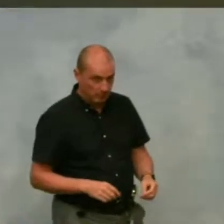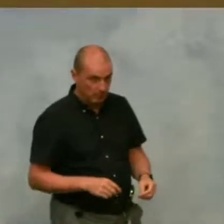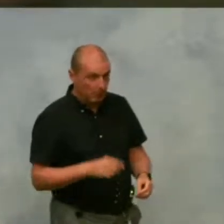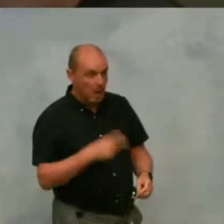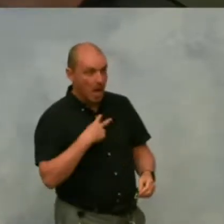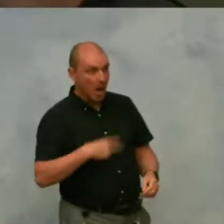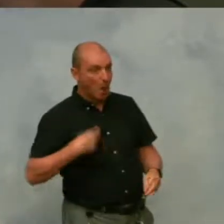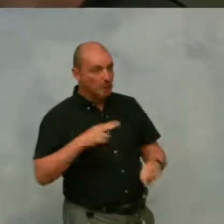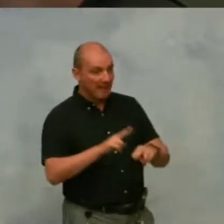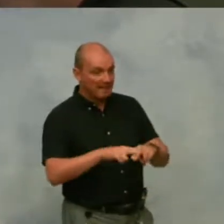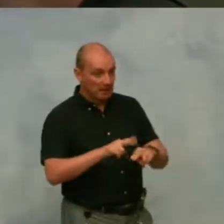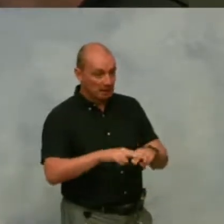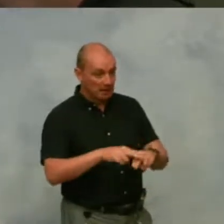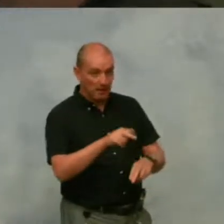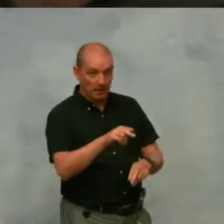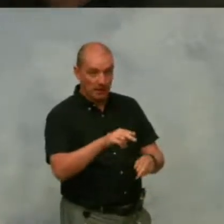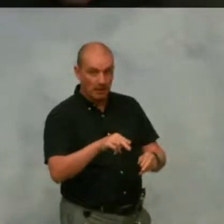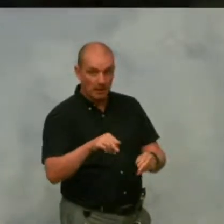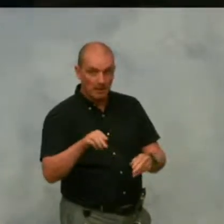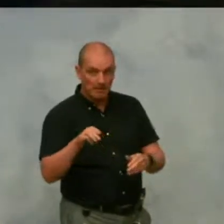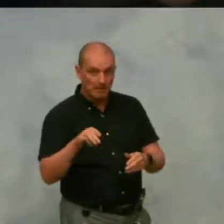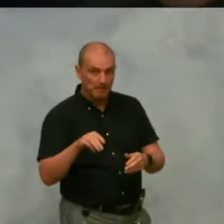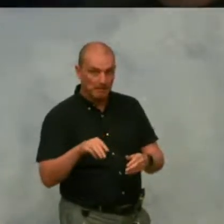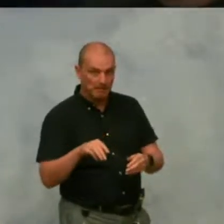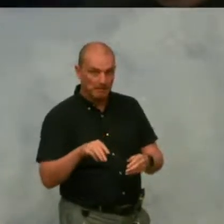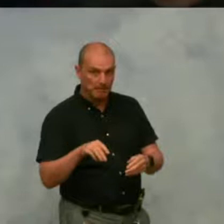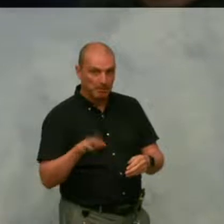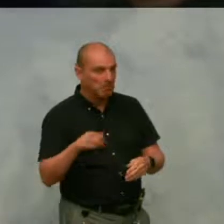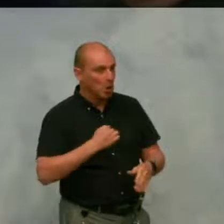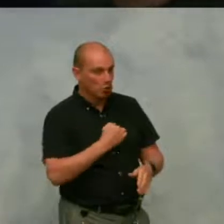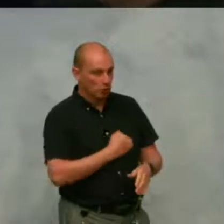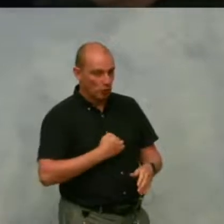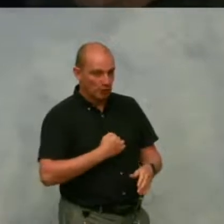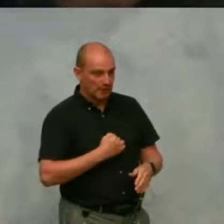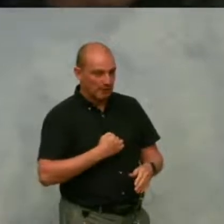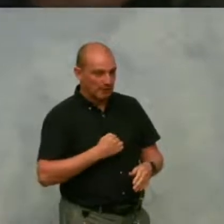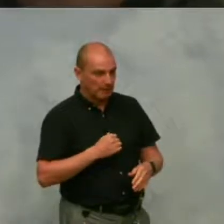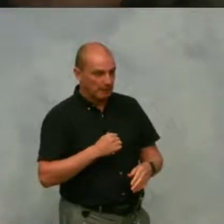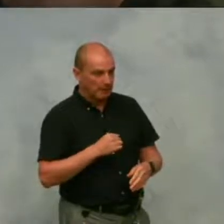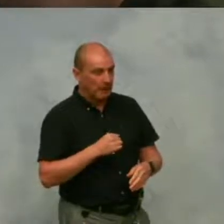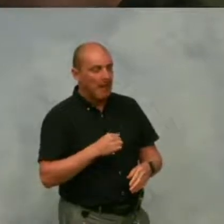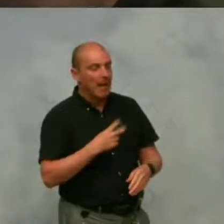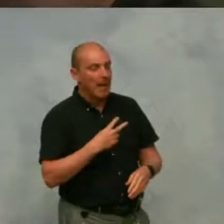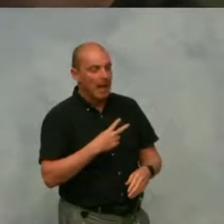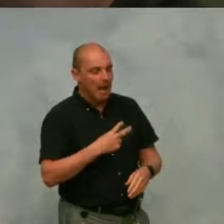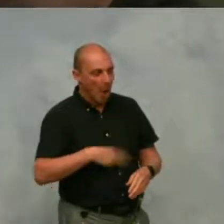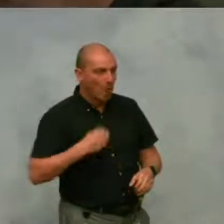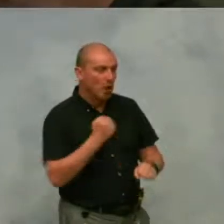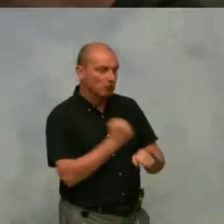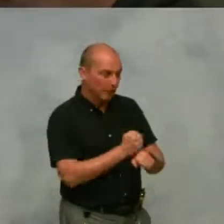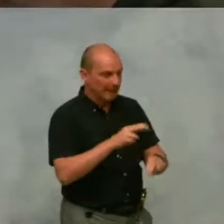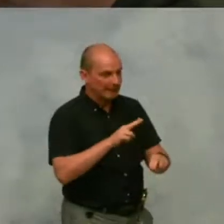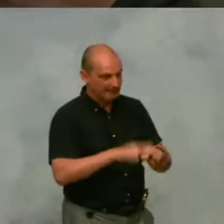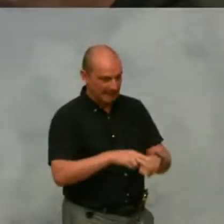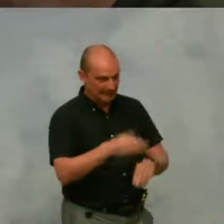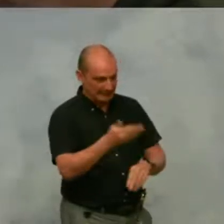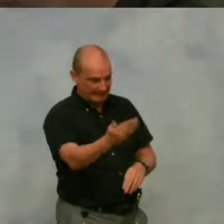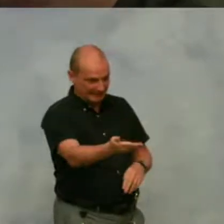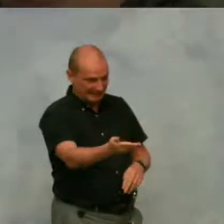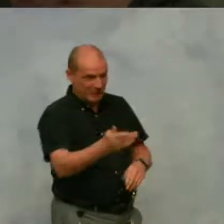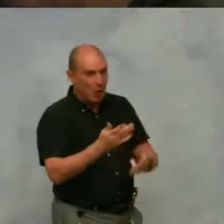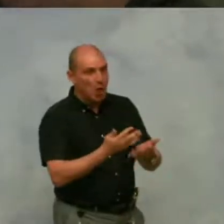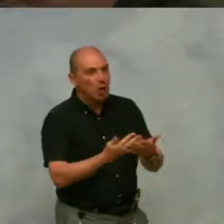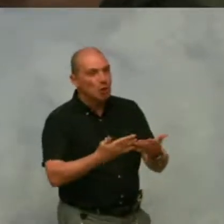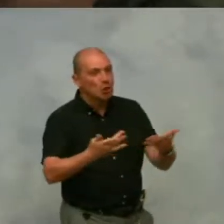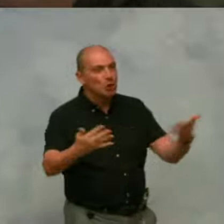Councillor Ferguson-Miller, please. Oh no, sorry. Councillor Grant-Ferguson. Too many